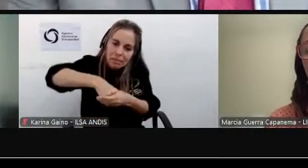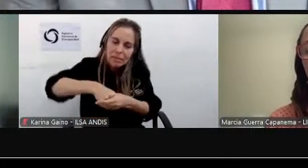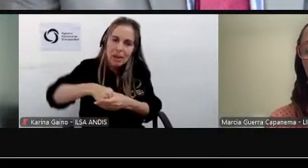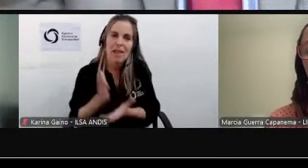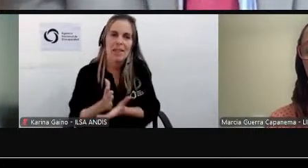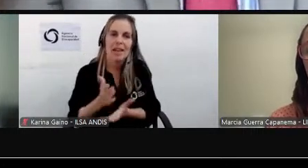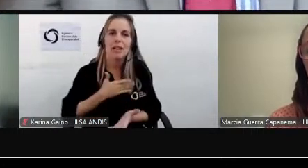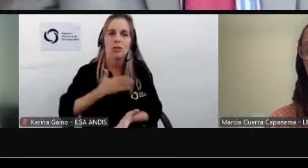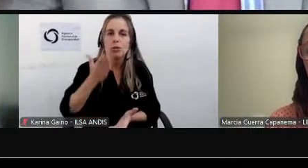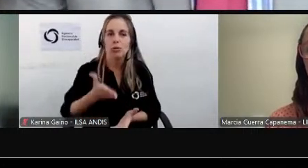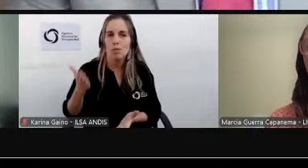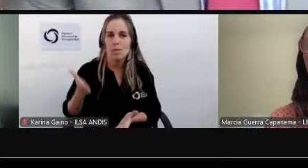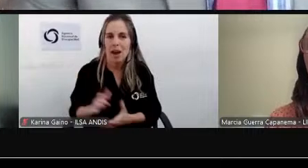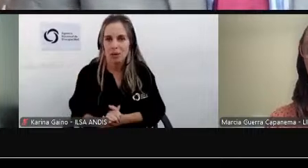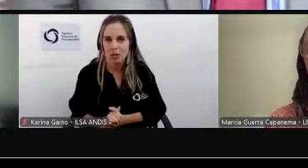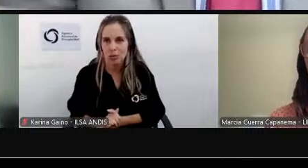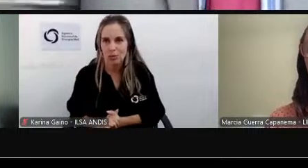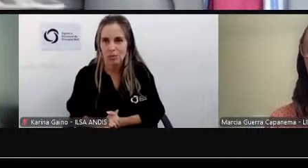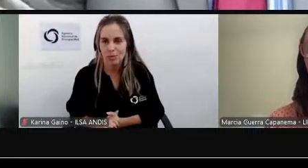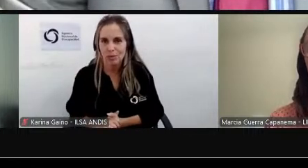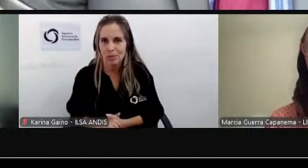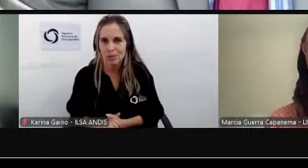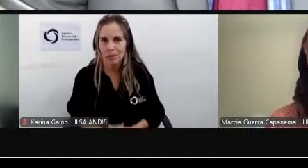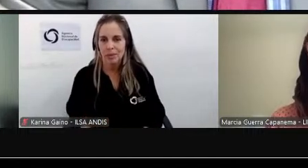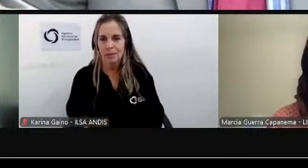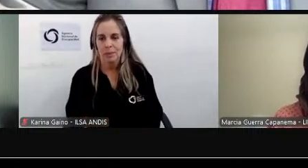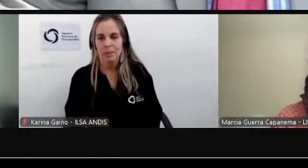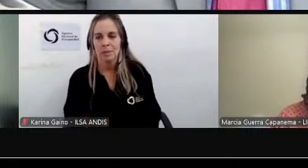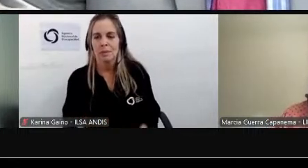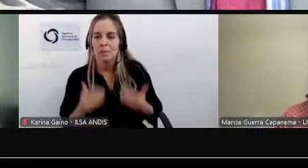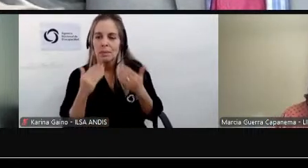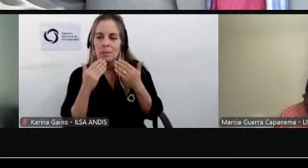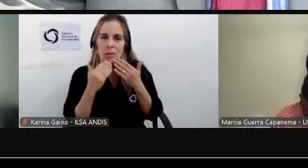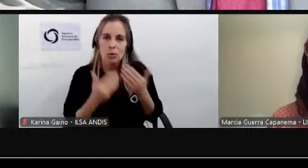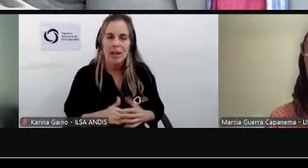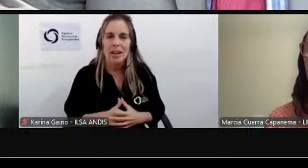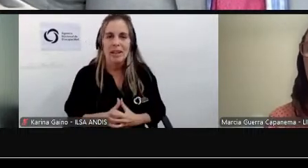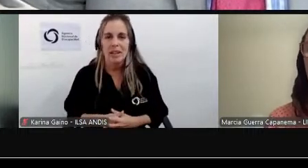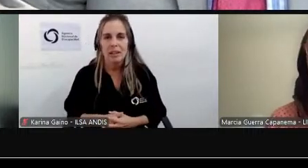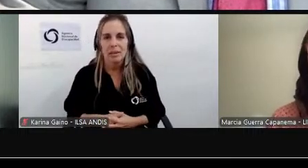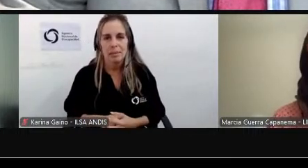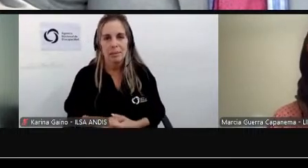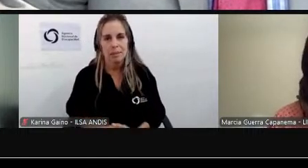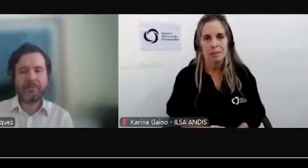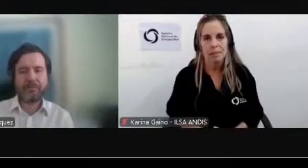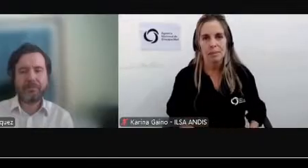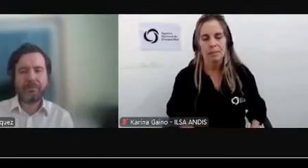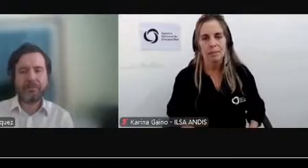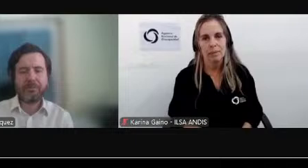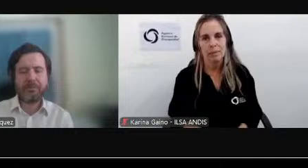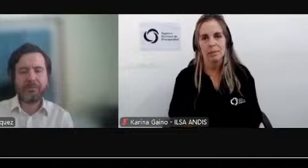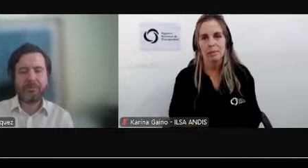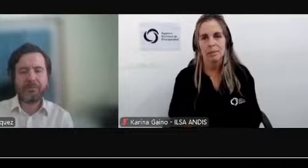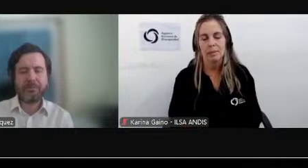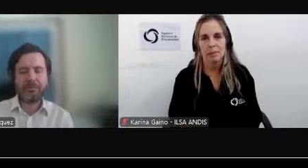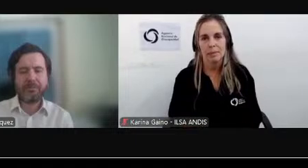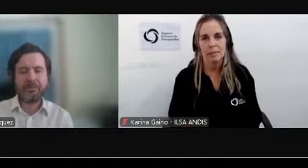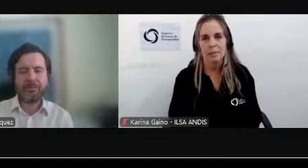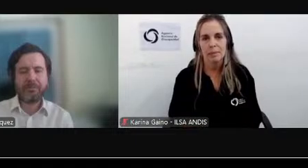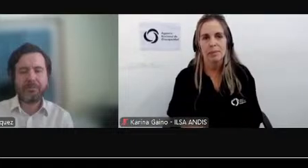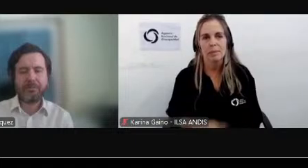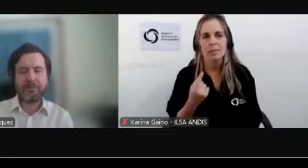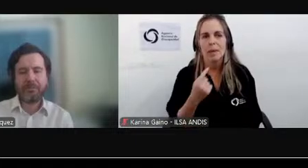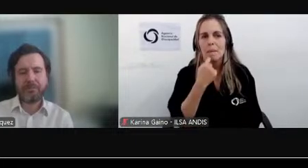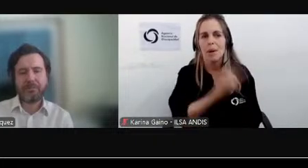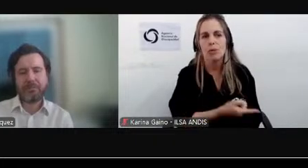of human rights and dignifying work at present. Thank you so much, Julian. I